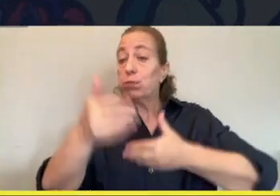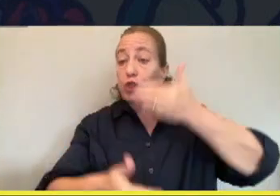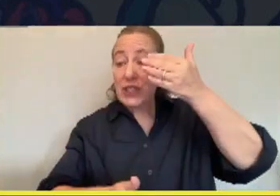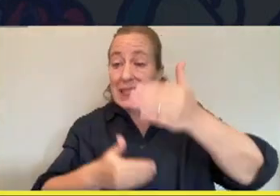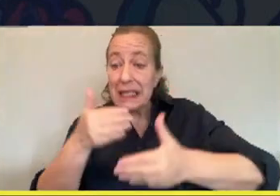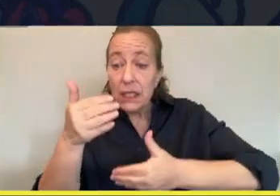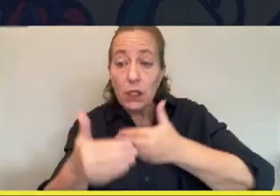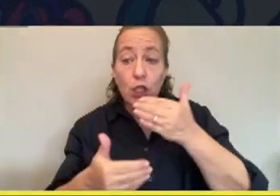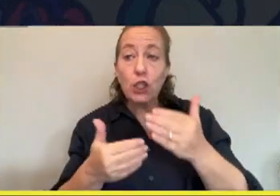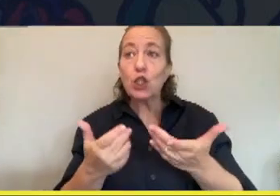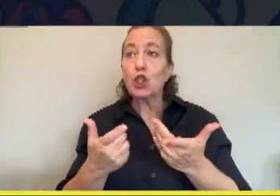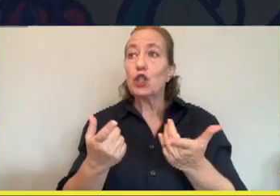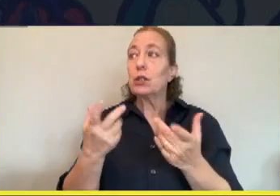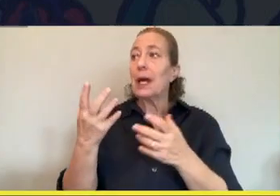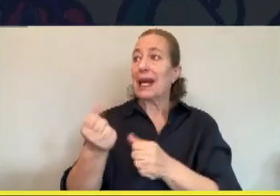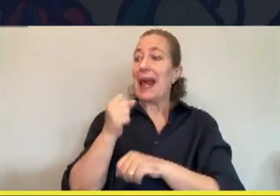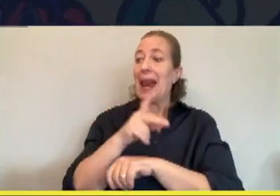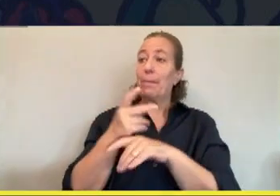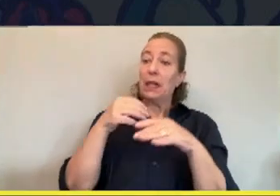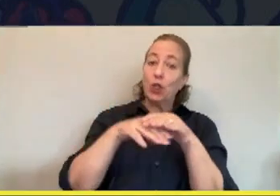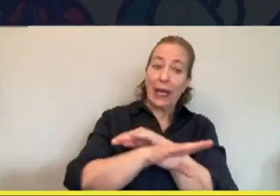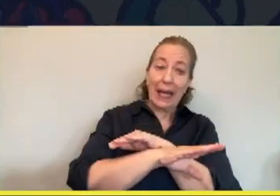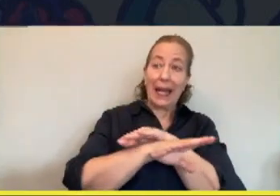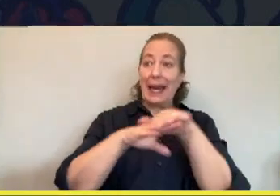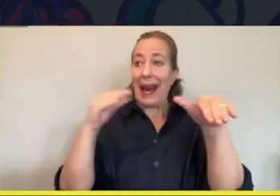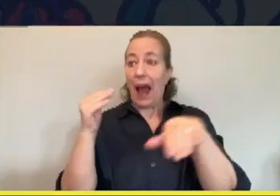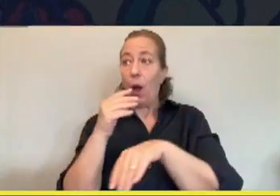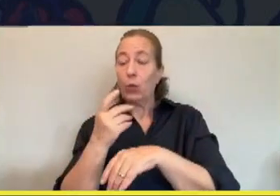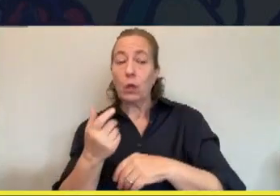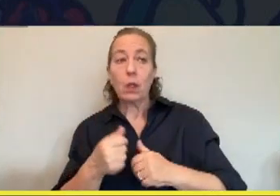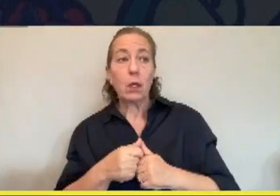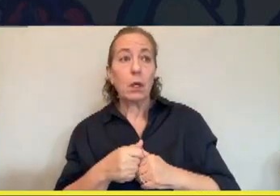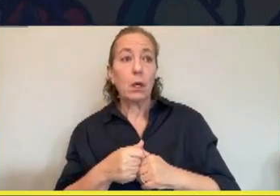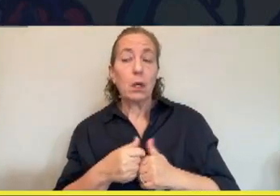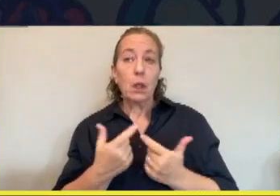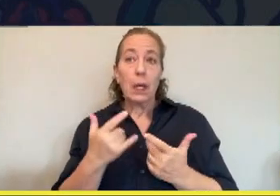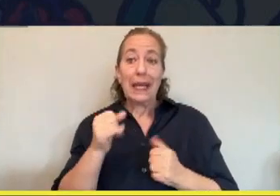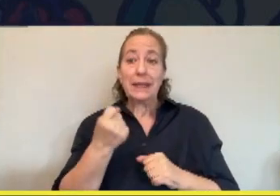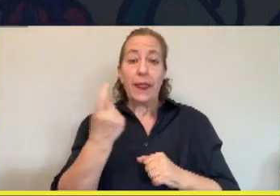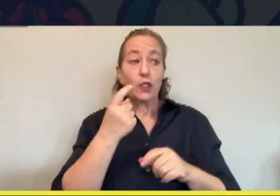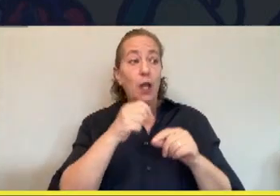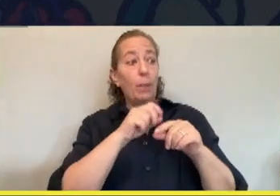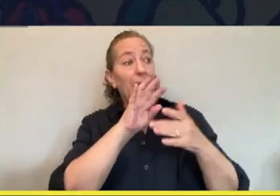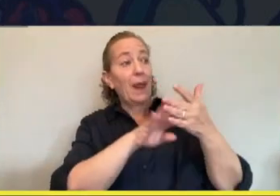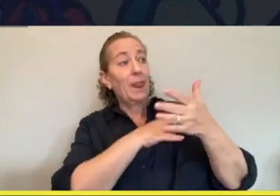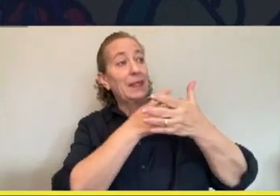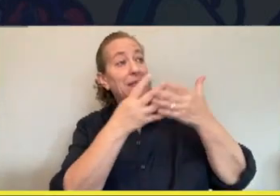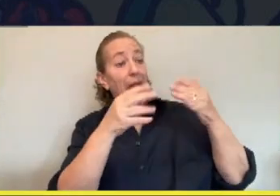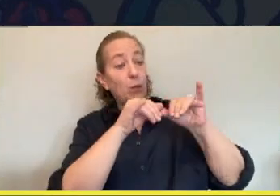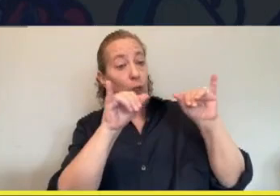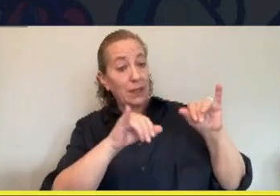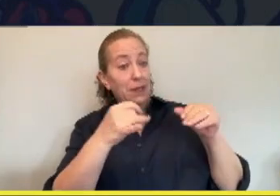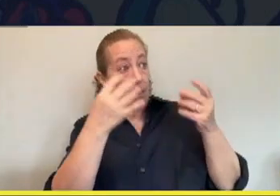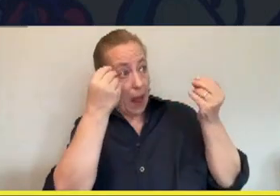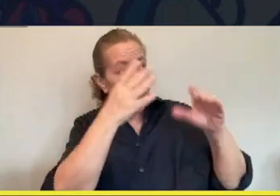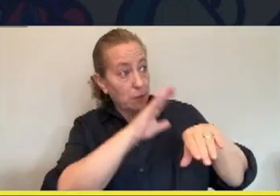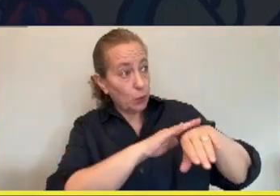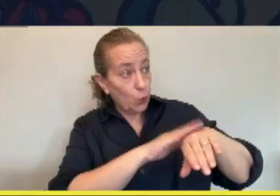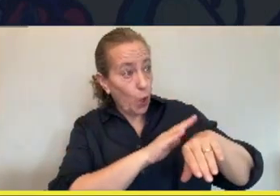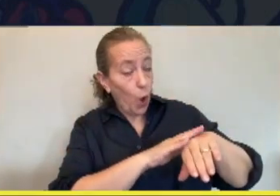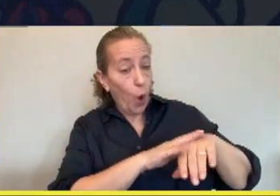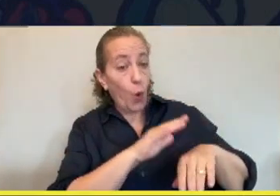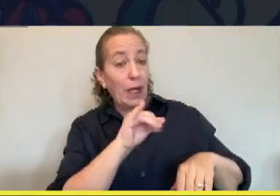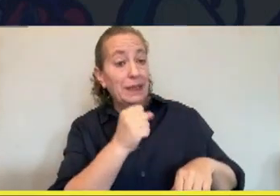of clinic settings. So for example, is there something in your scheduling system that tells you the patient's coming? Is there a field in your EHR so that you